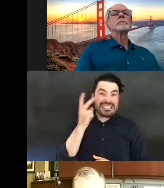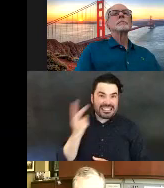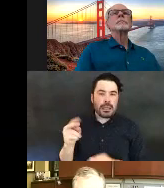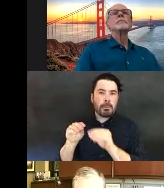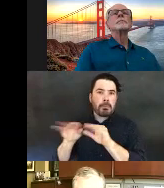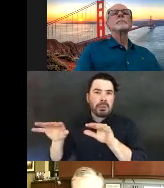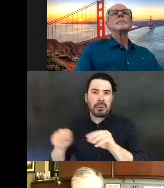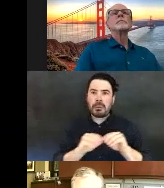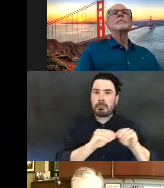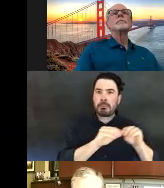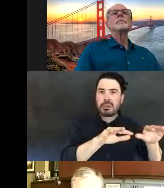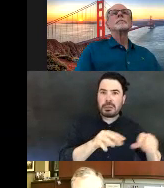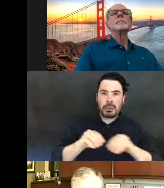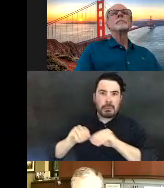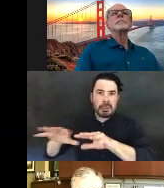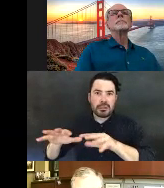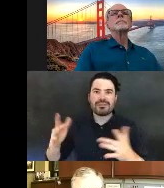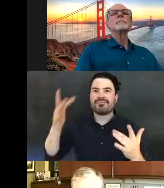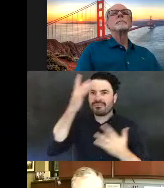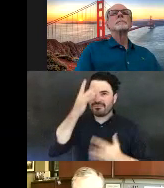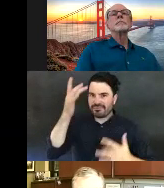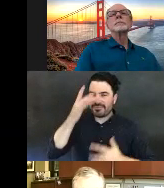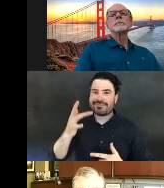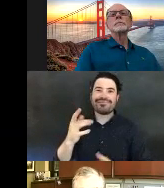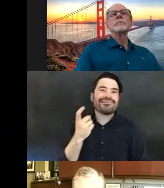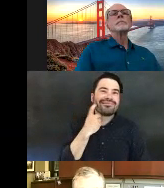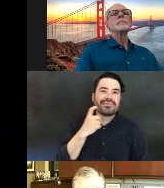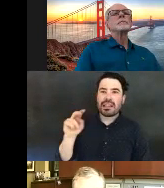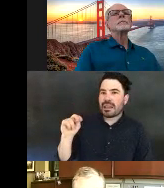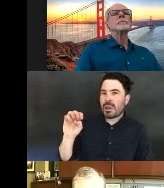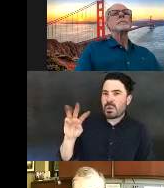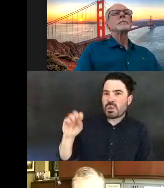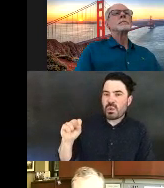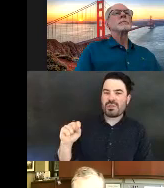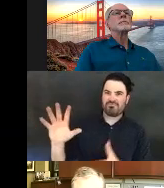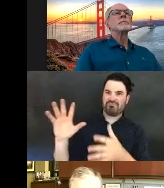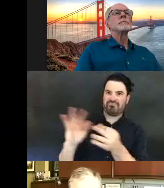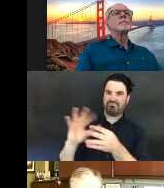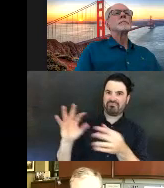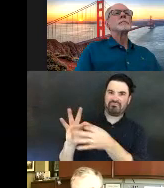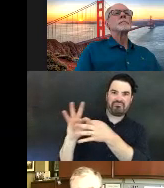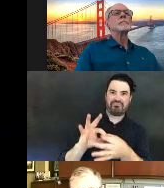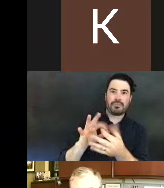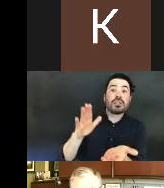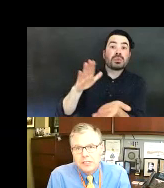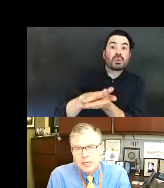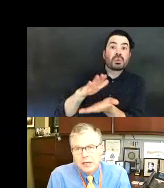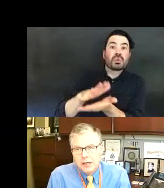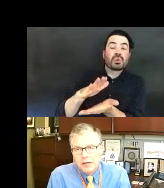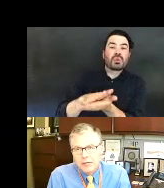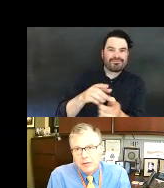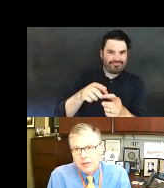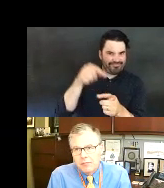recent news items around some outbreaks in schools. And so we're going to have to be careful as we see